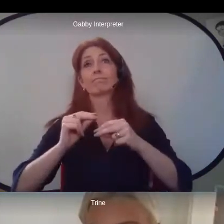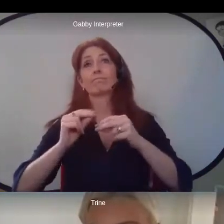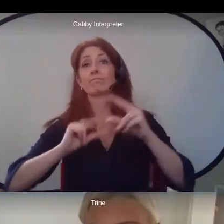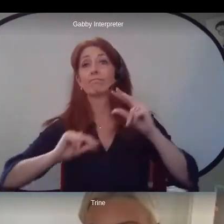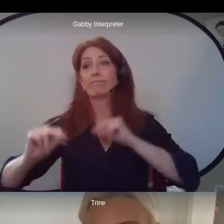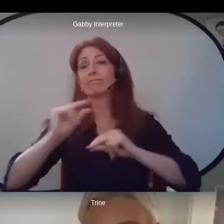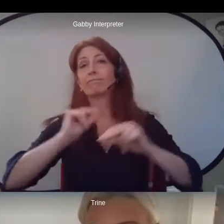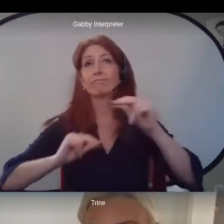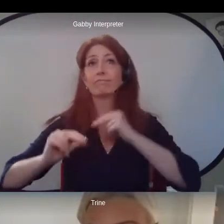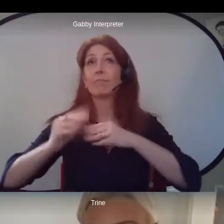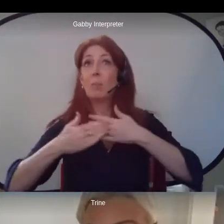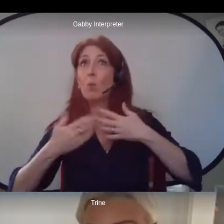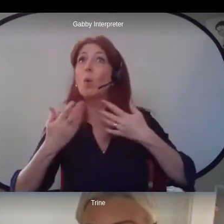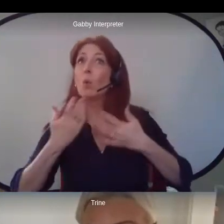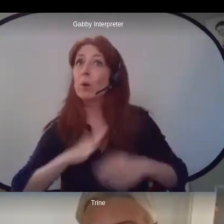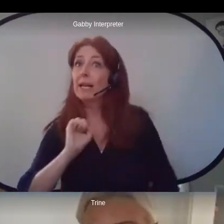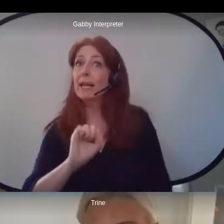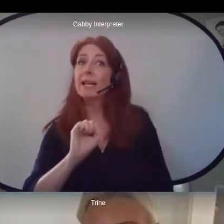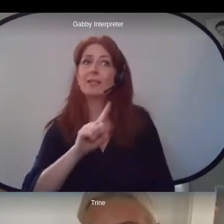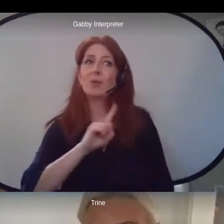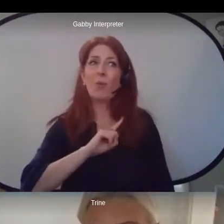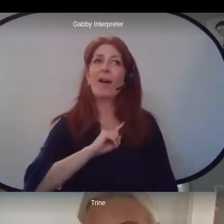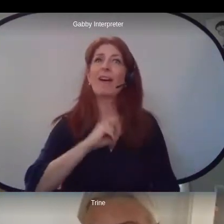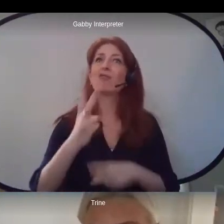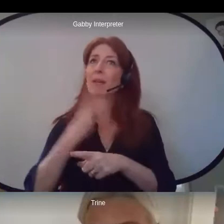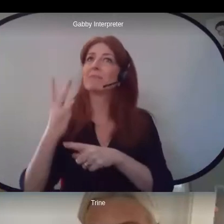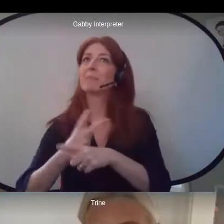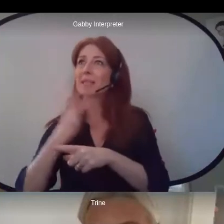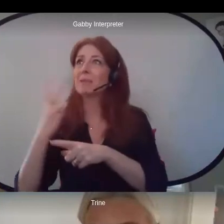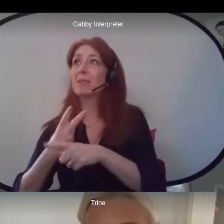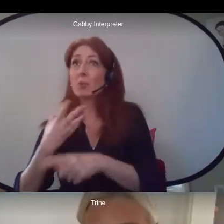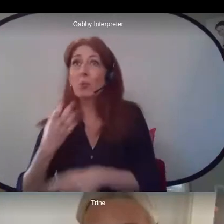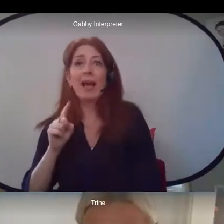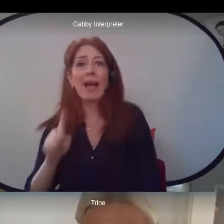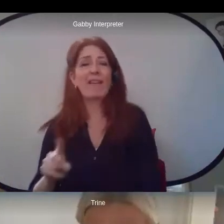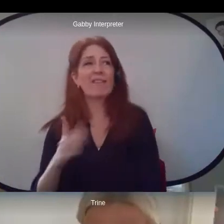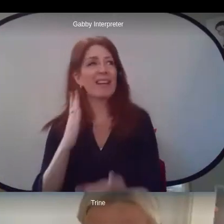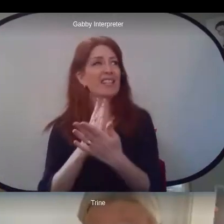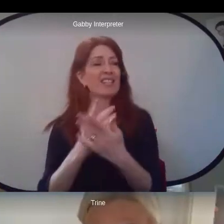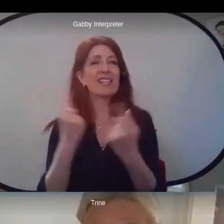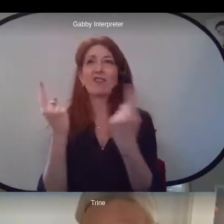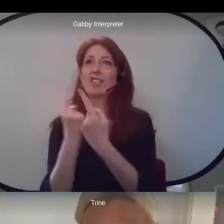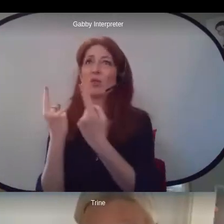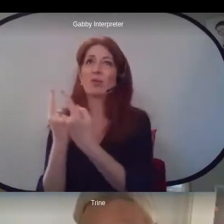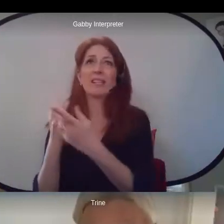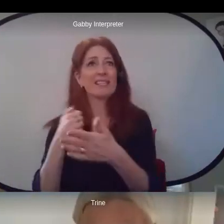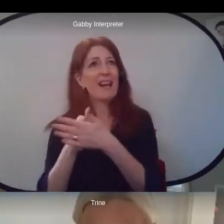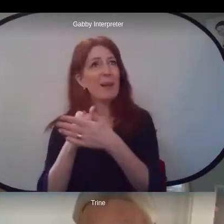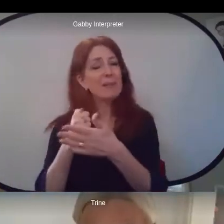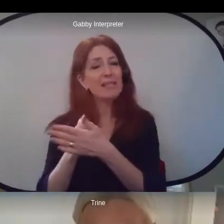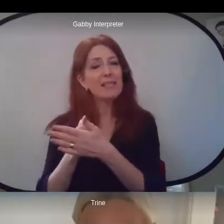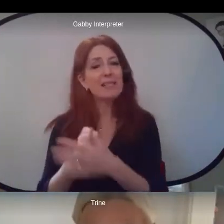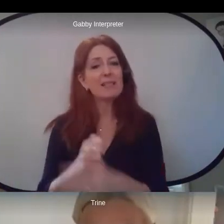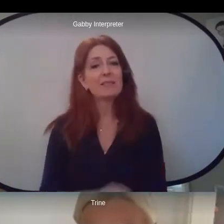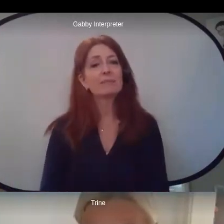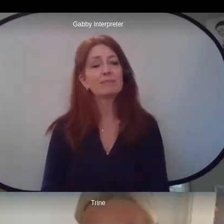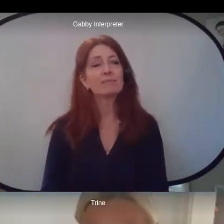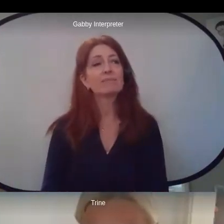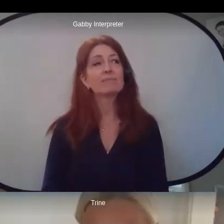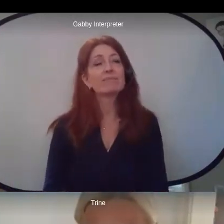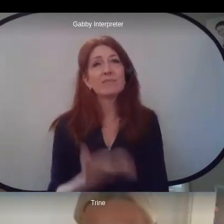there's a lot of duplication going on, and there's limited resources in the space. So I think that, you know, we've seen three